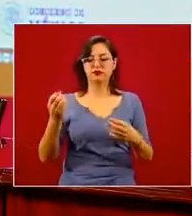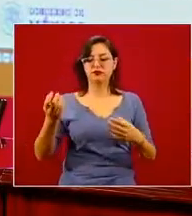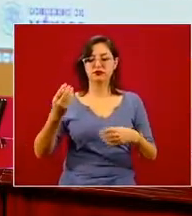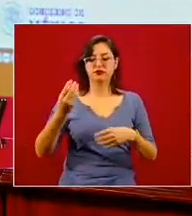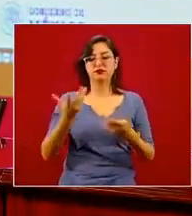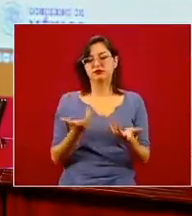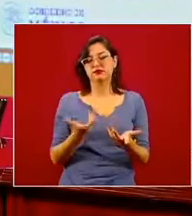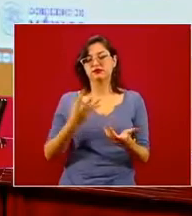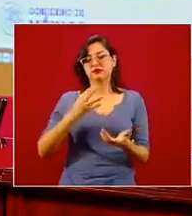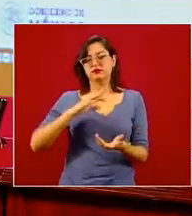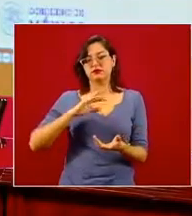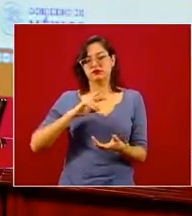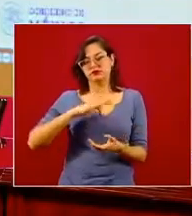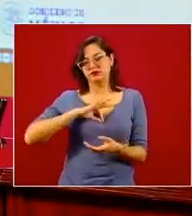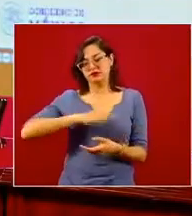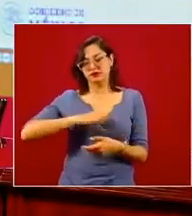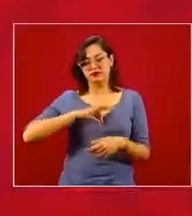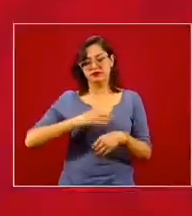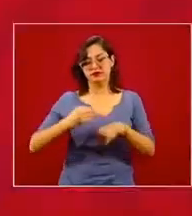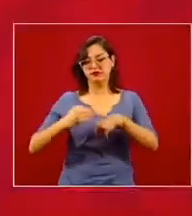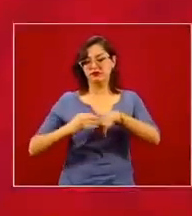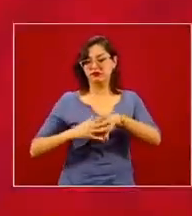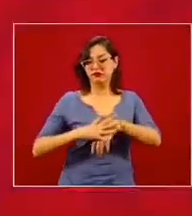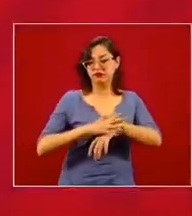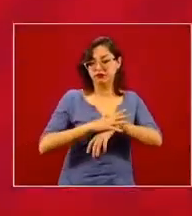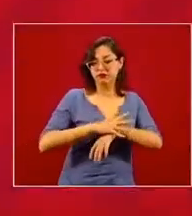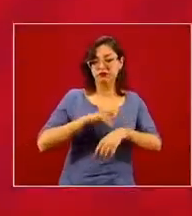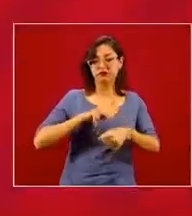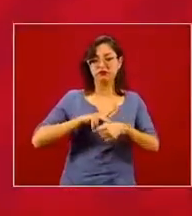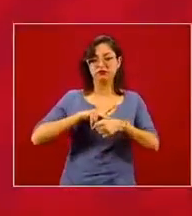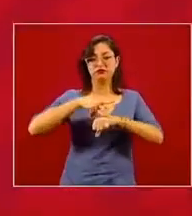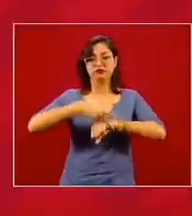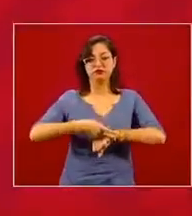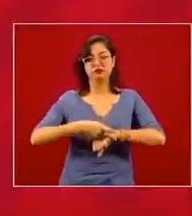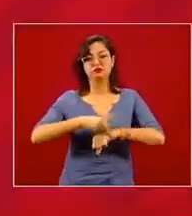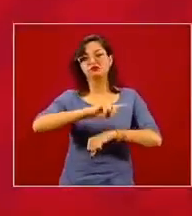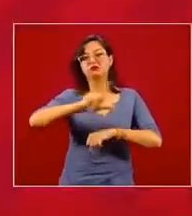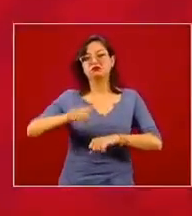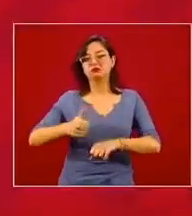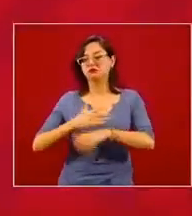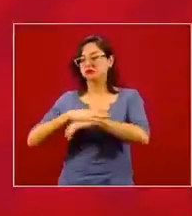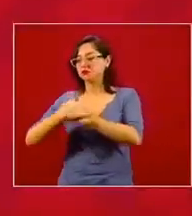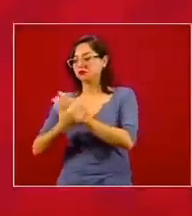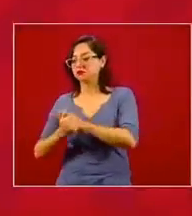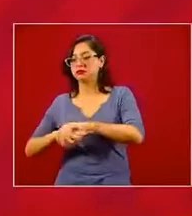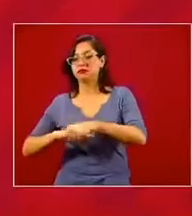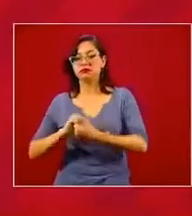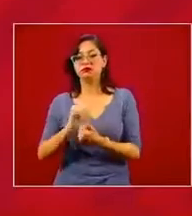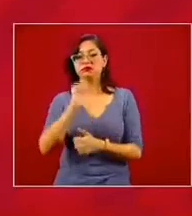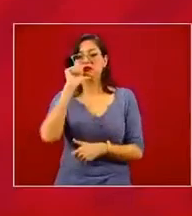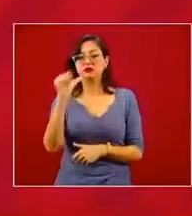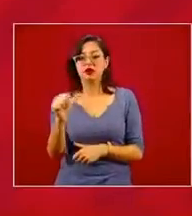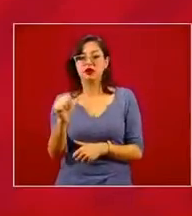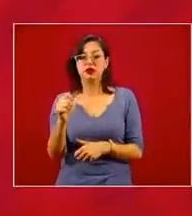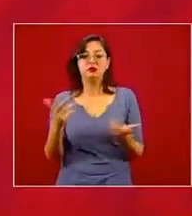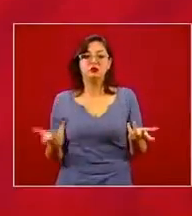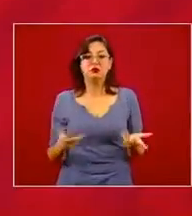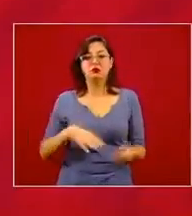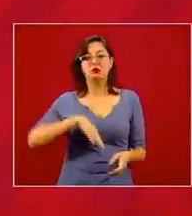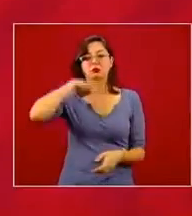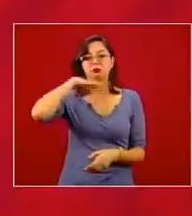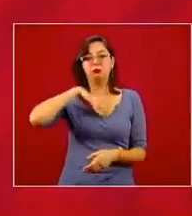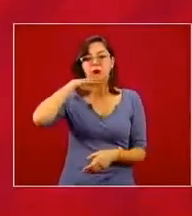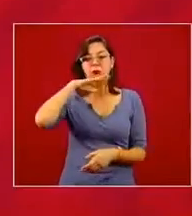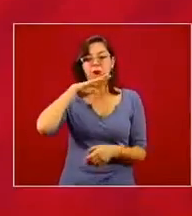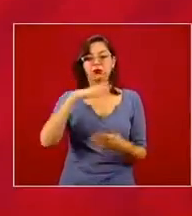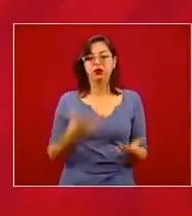the skin, but because the skin can get contaminated by viral loads.